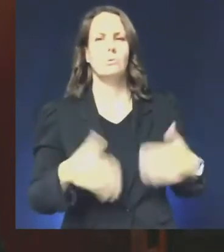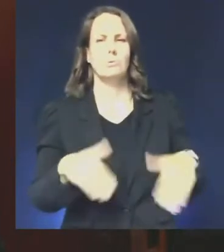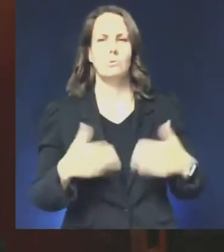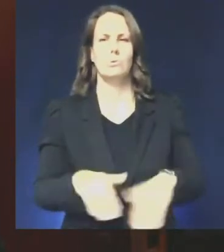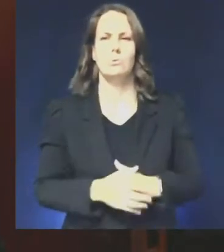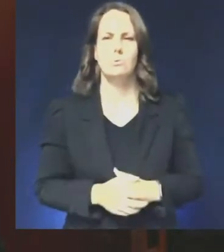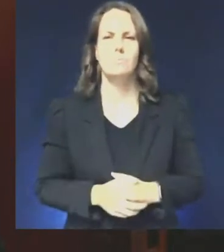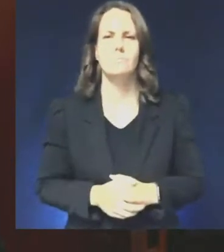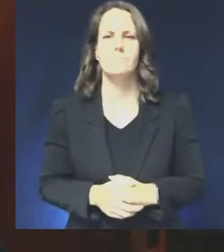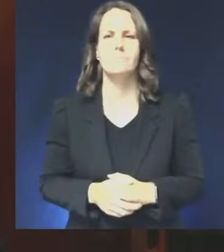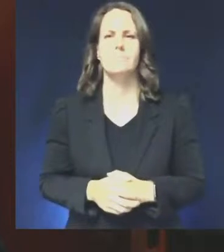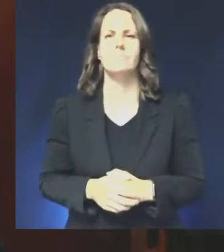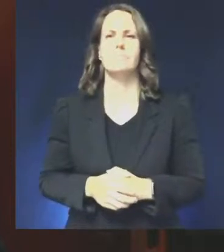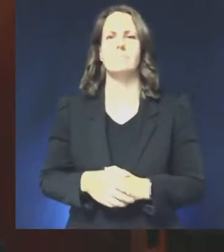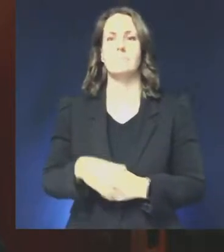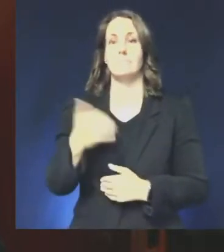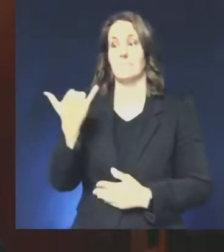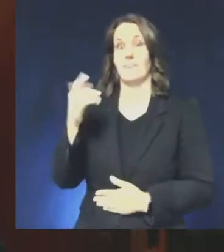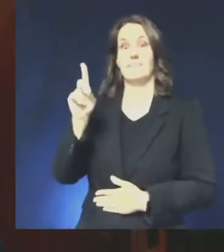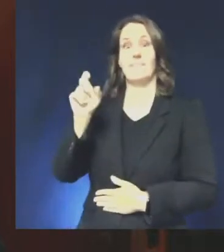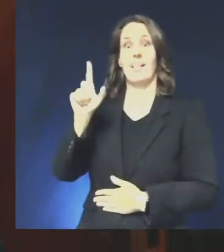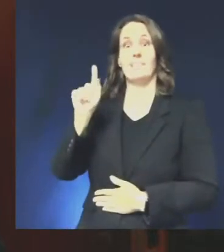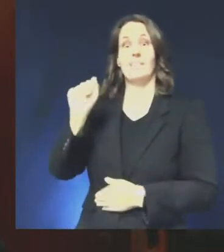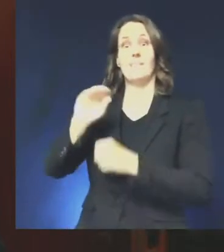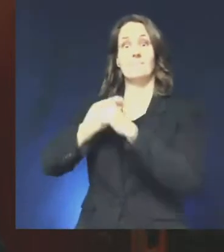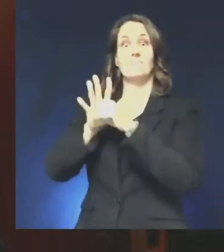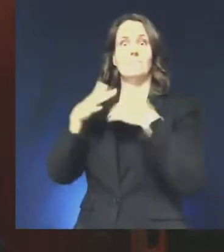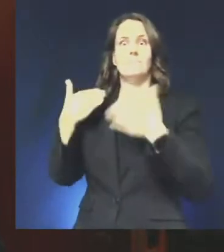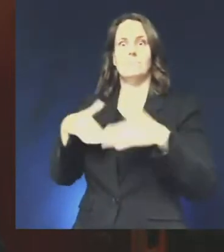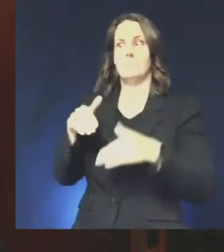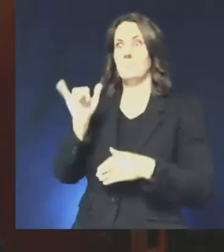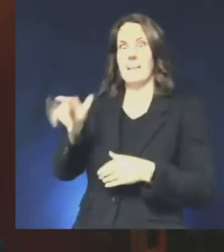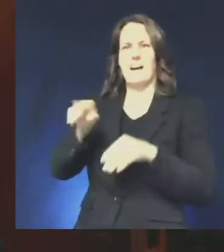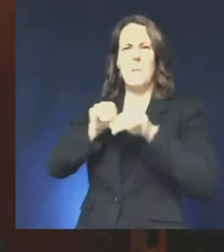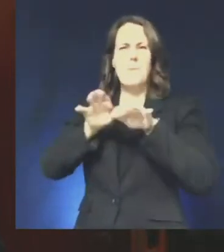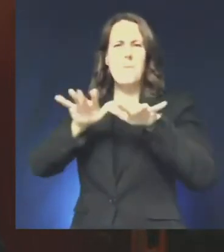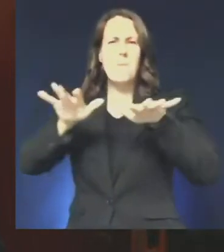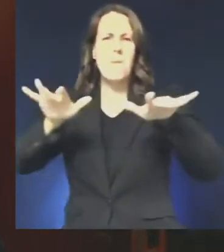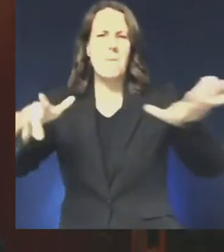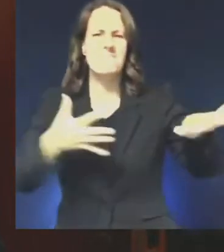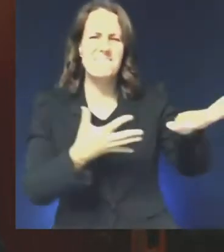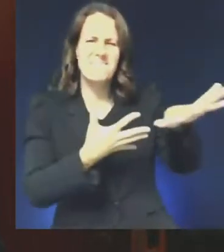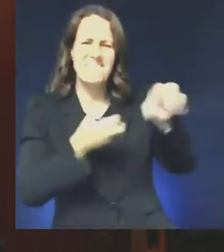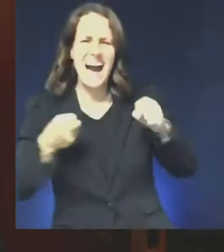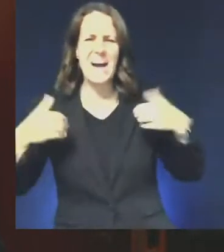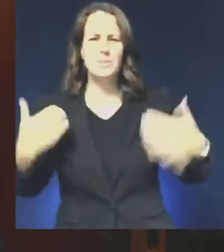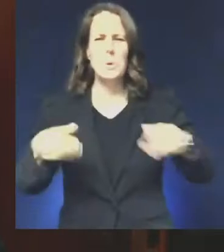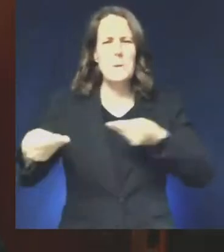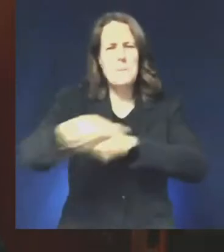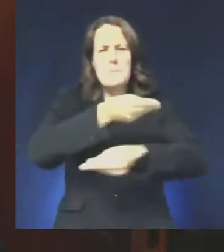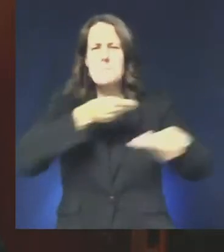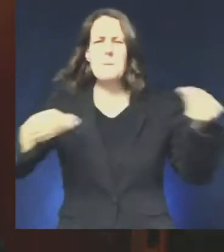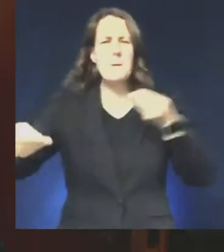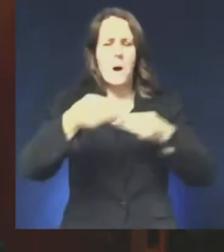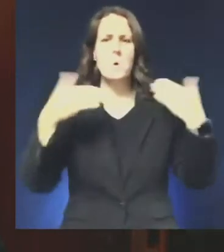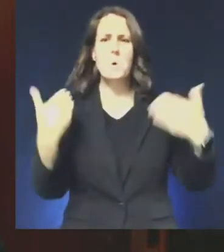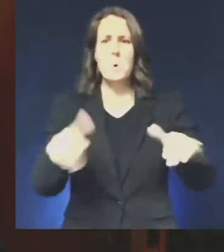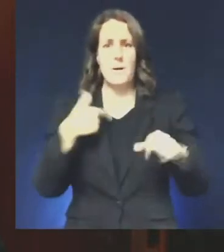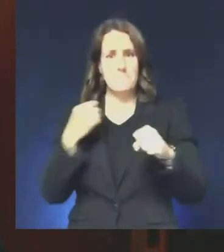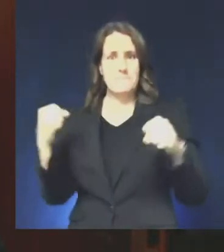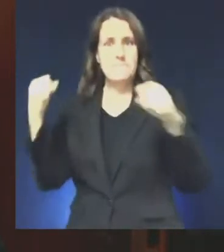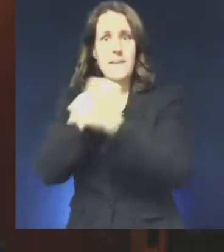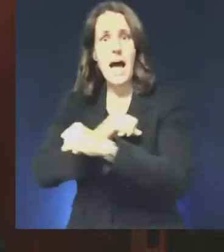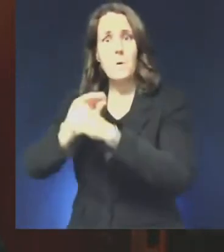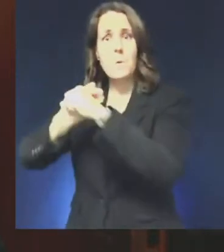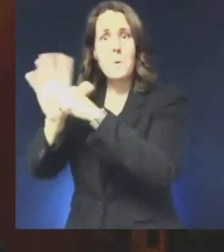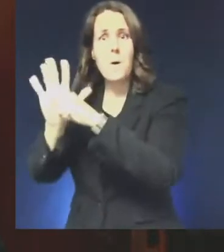no longer in the fight against COVID-19. This is now a fight against the Delta variant and all the potential variants that could